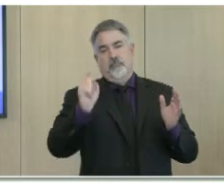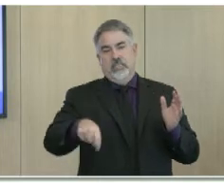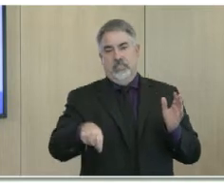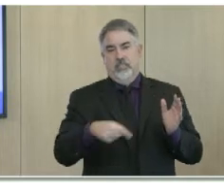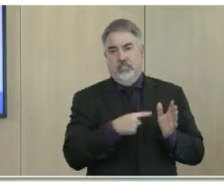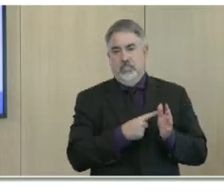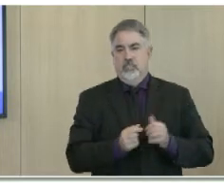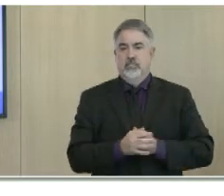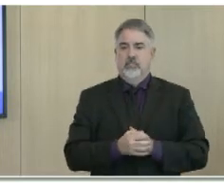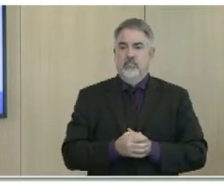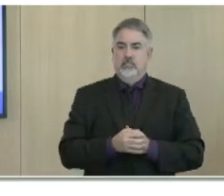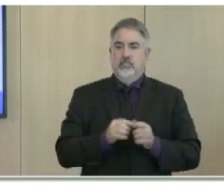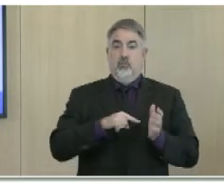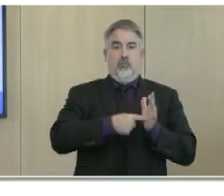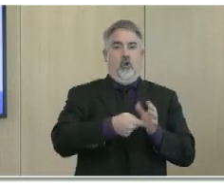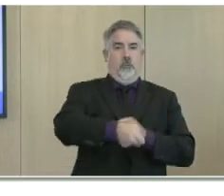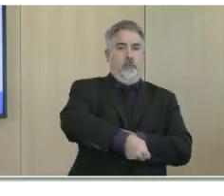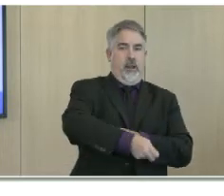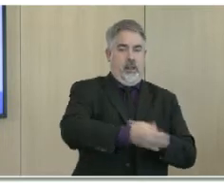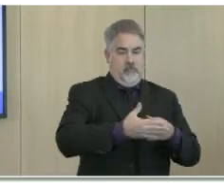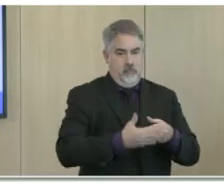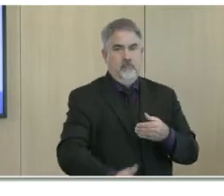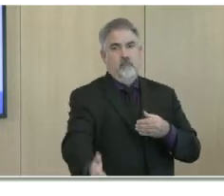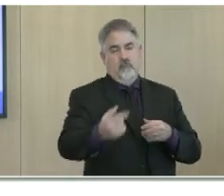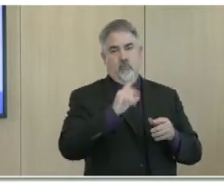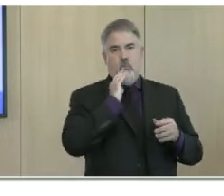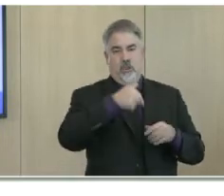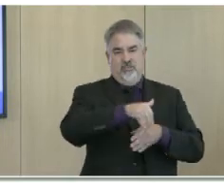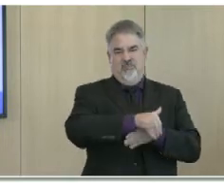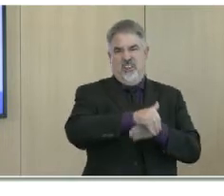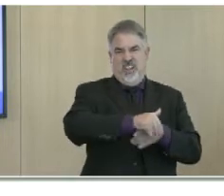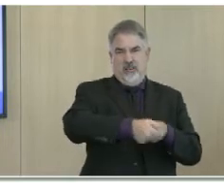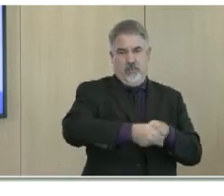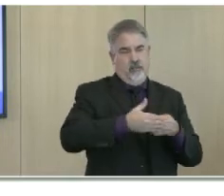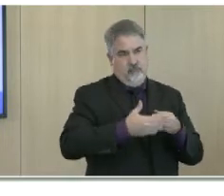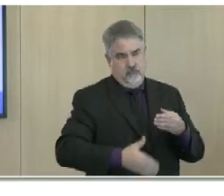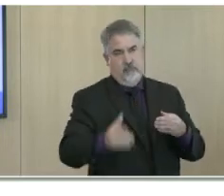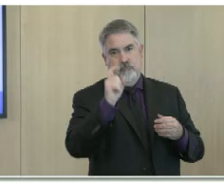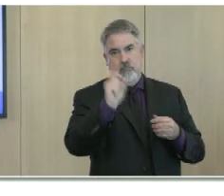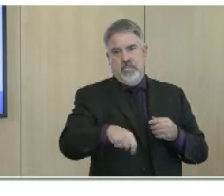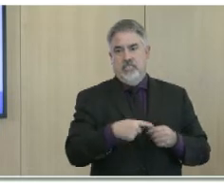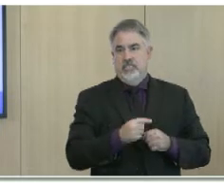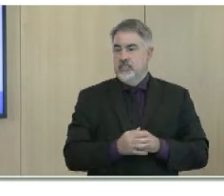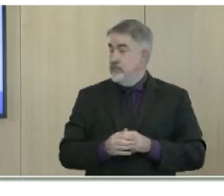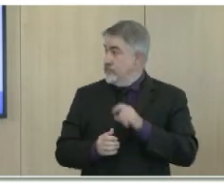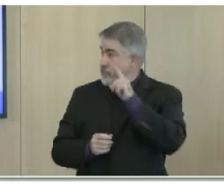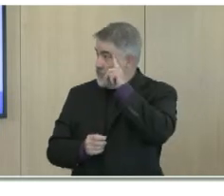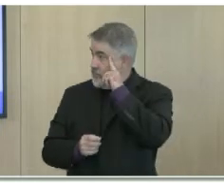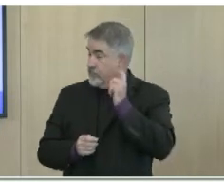midnight tonight, you must have face coverings for your employees. The